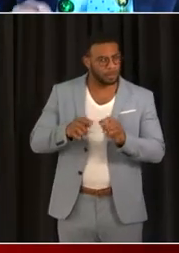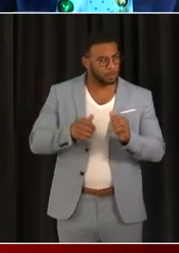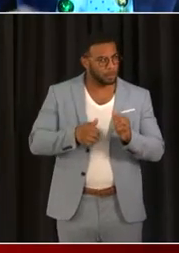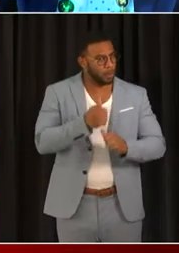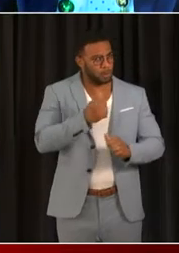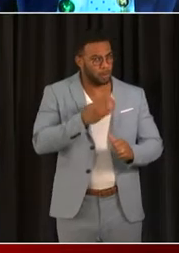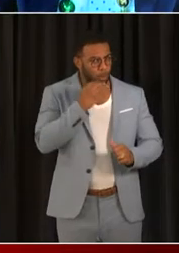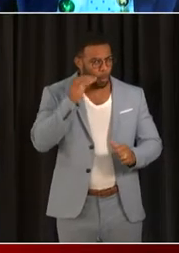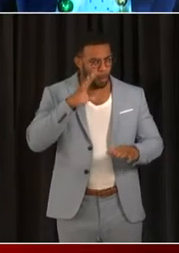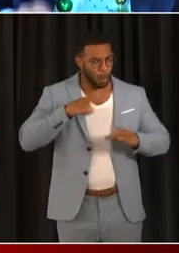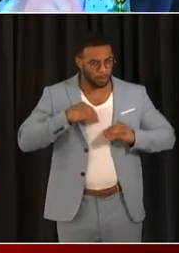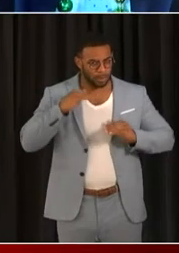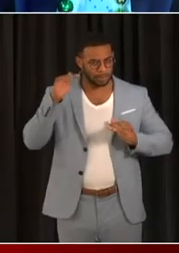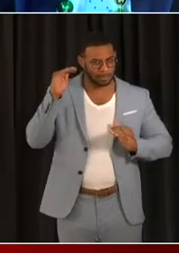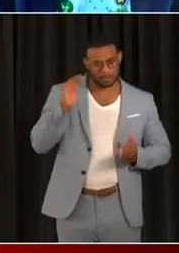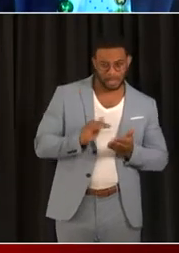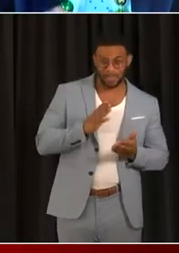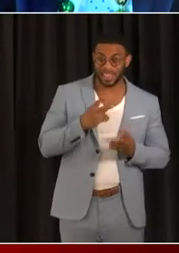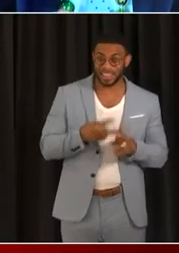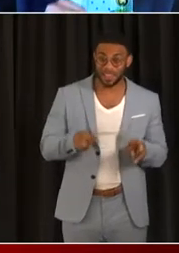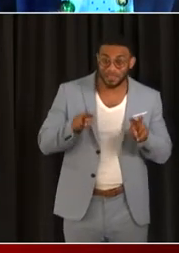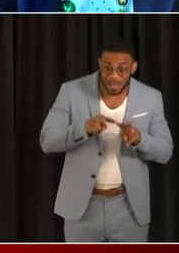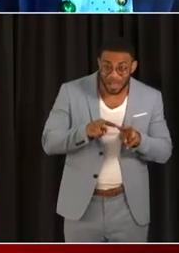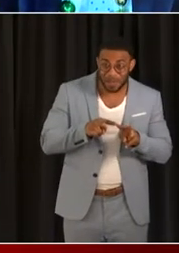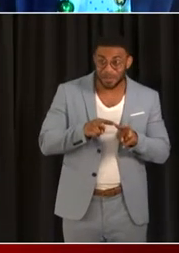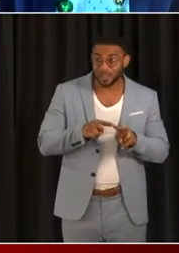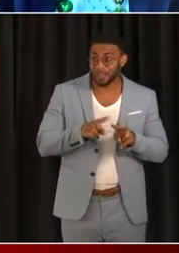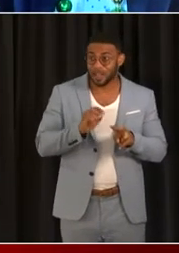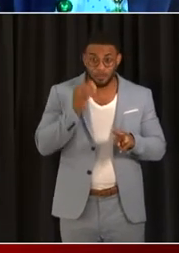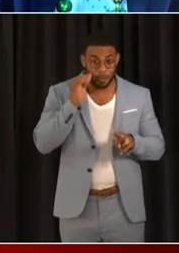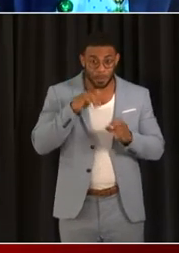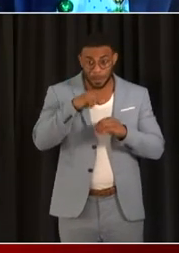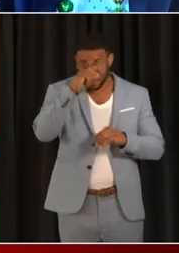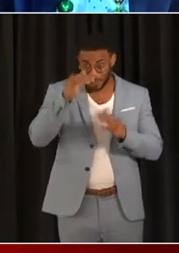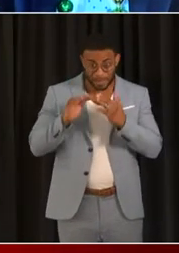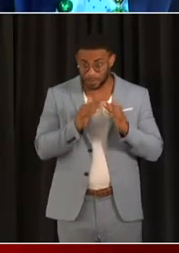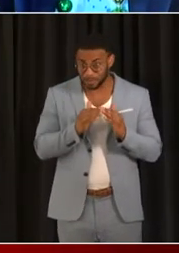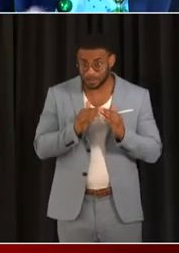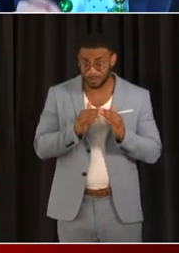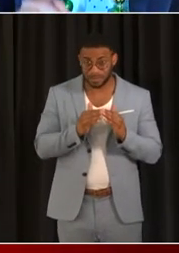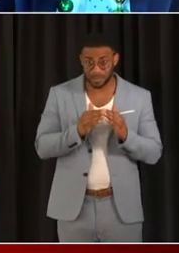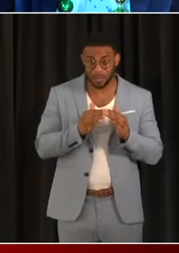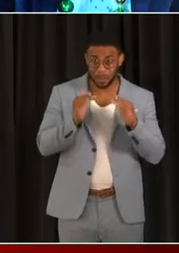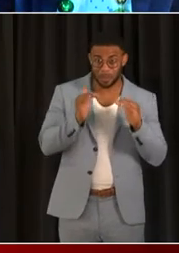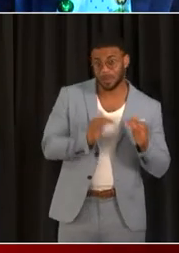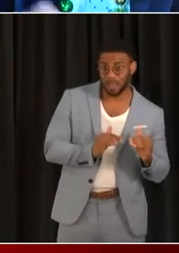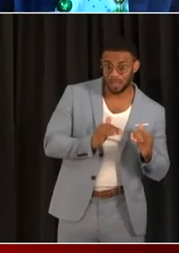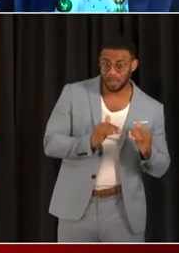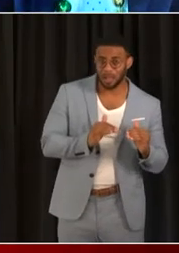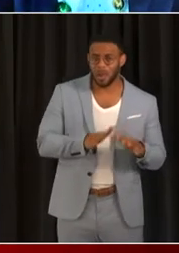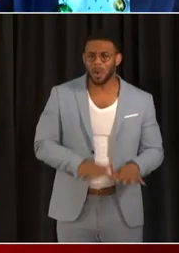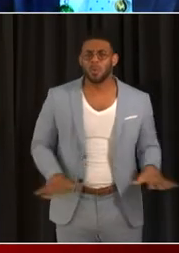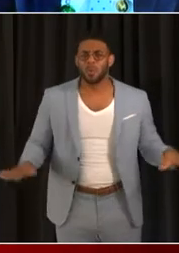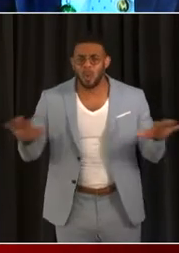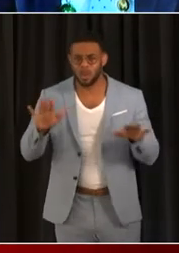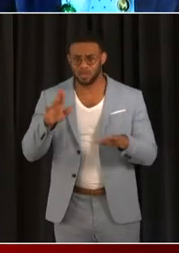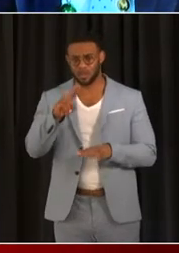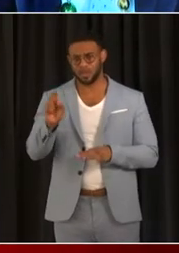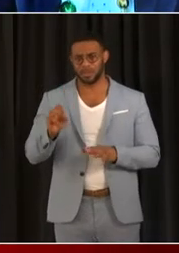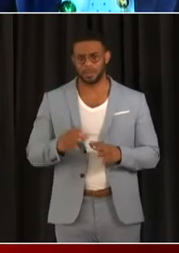But home ownership is down, and the value of homes in Black neighborhoods are down. Across